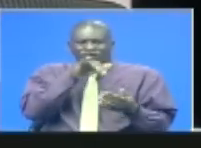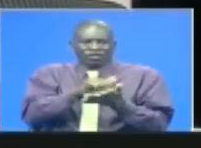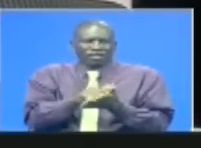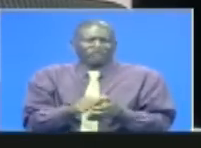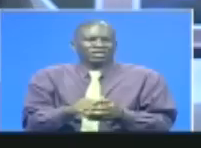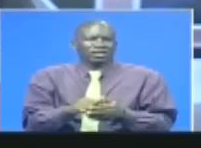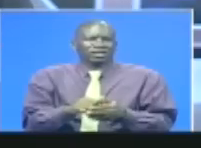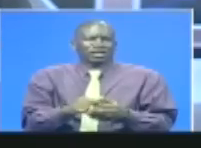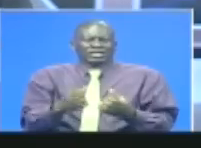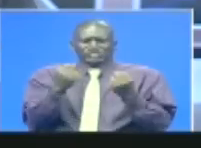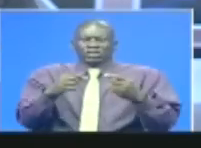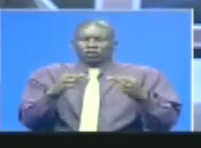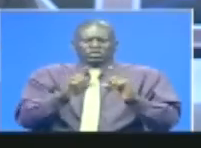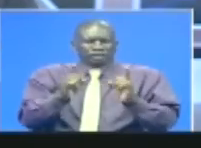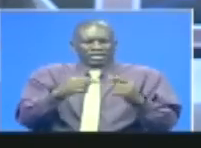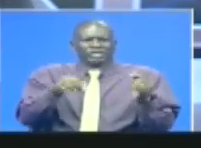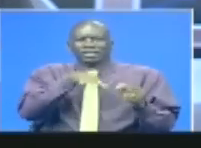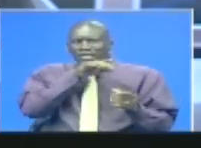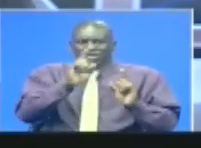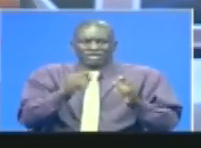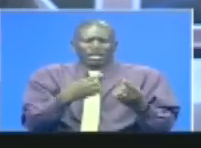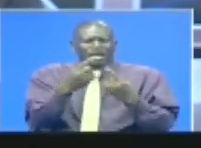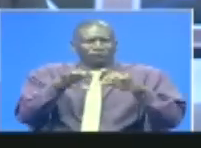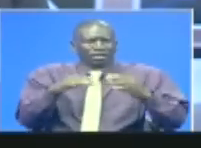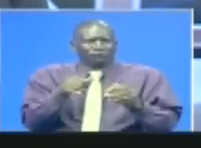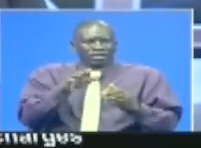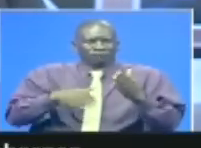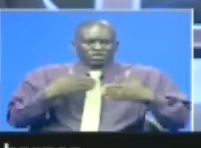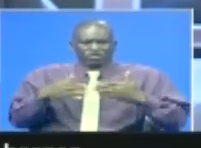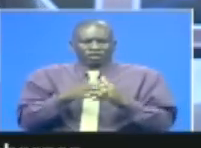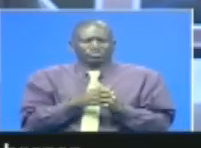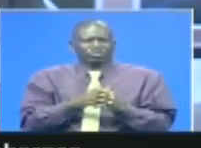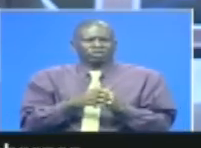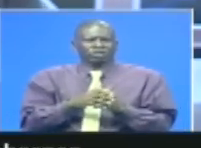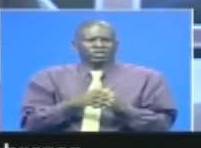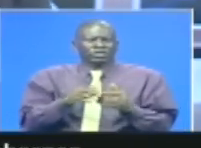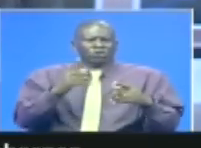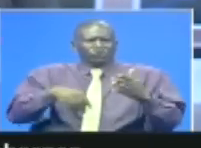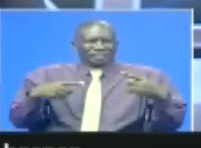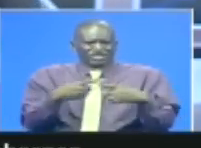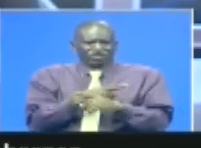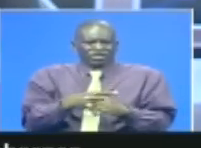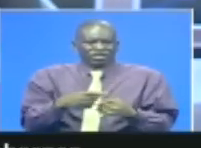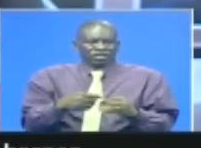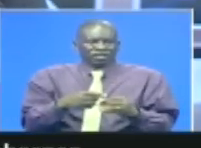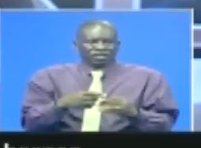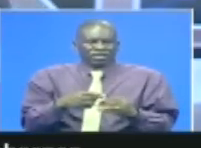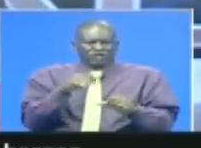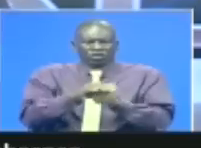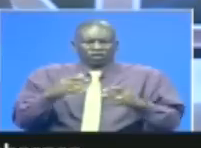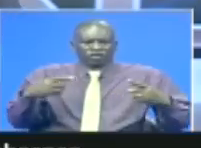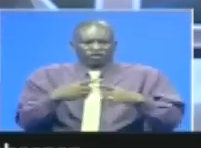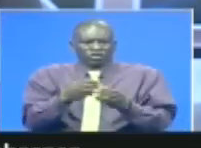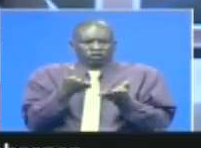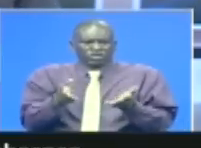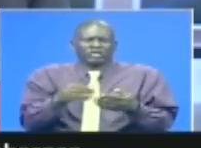not said strong words against Raila. I have talked about his character. Again, what is the difference? Character is a lot of difference. Like today, what